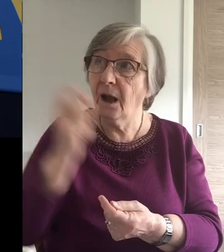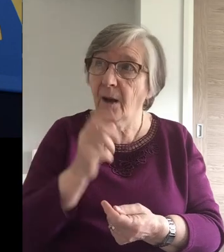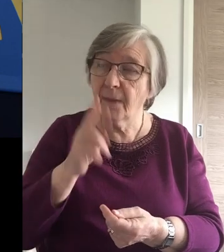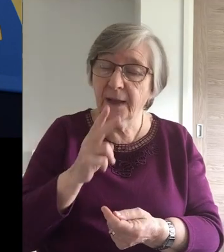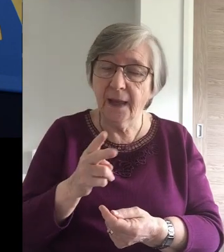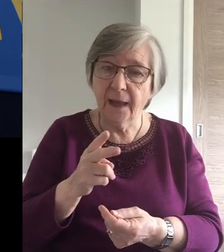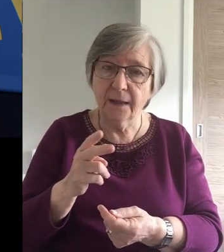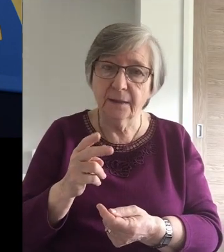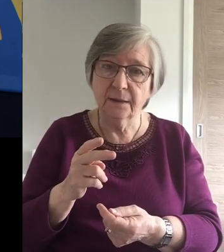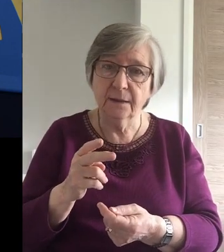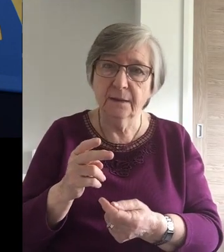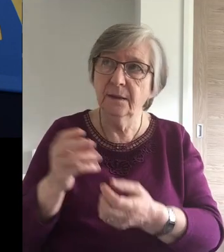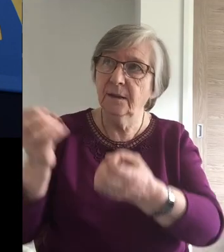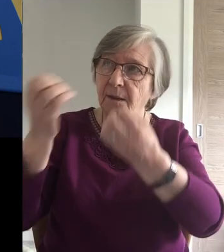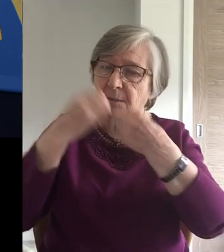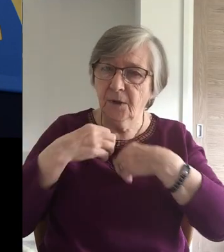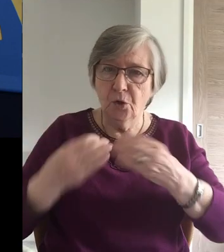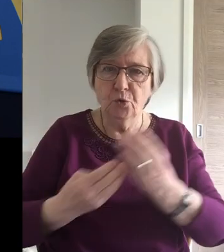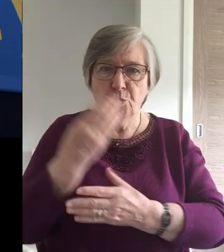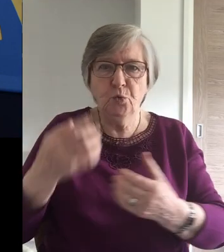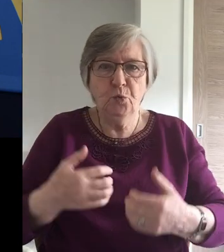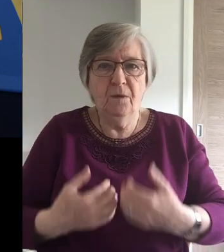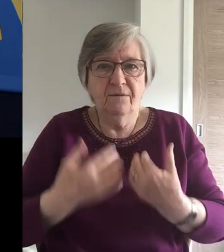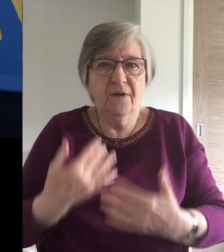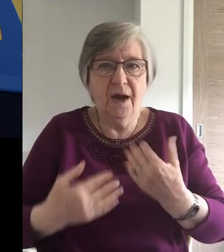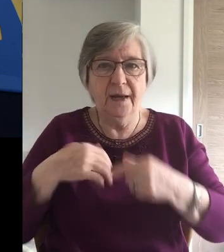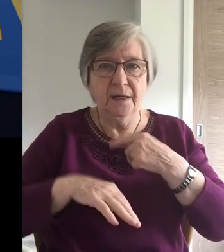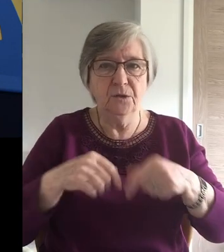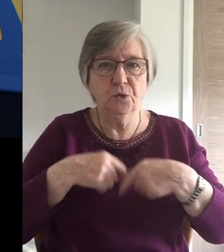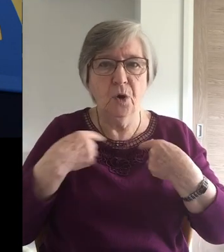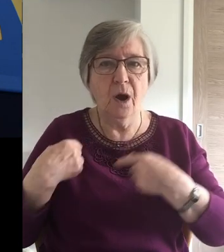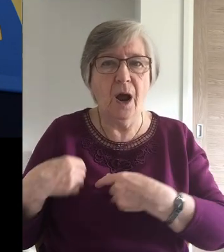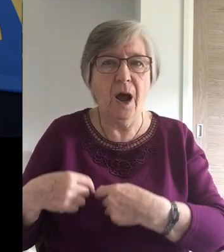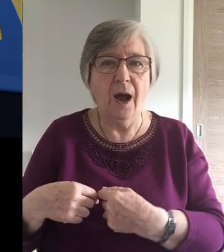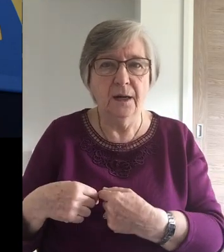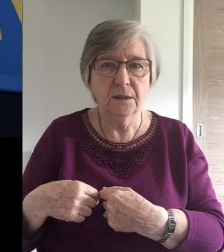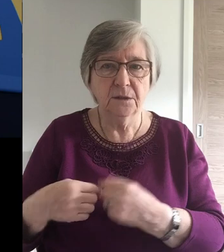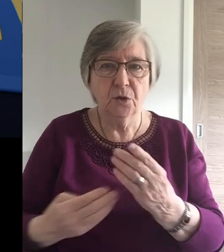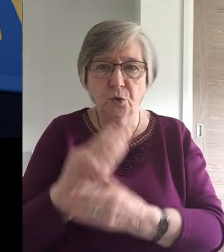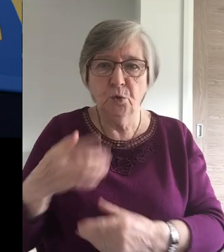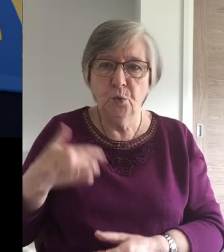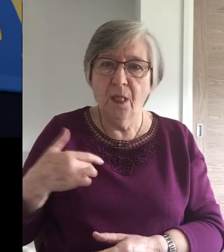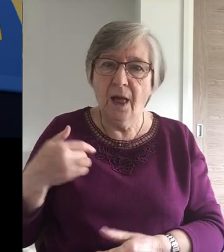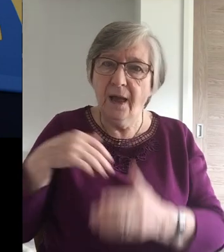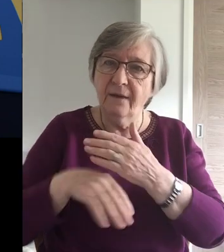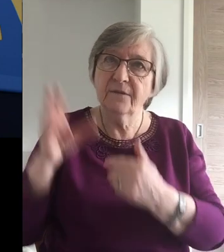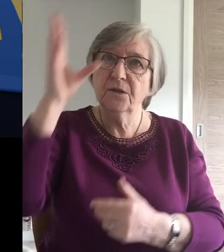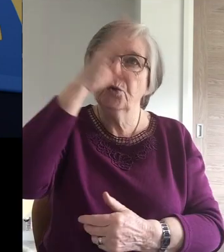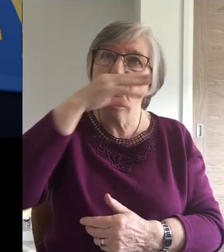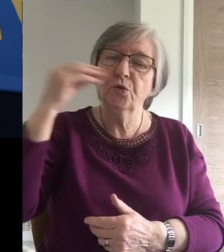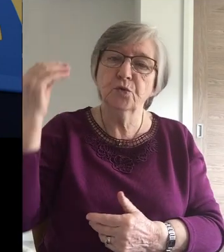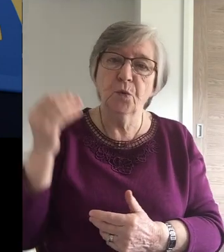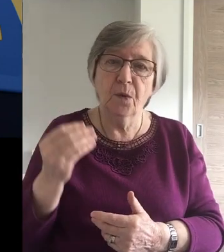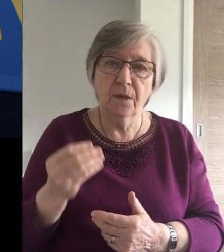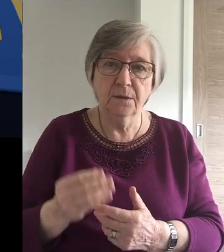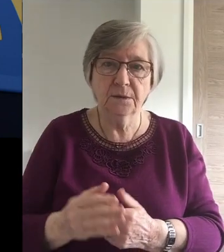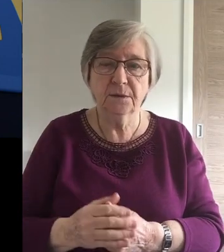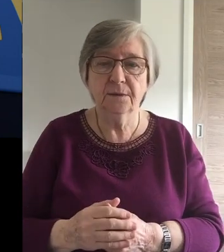again, gracious God, breathing new fire into our hearts, new energy into our lives, new life into our souls.